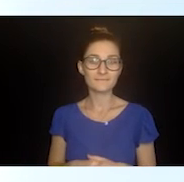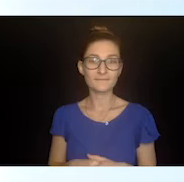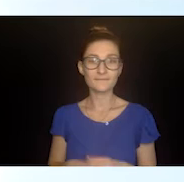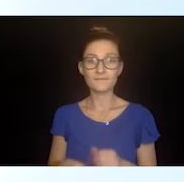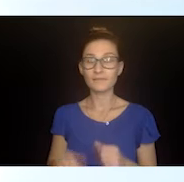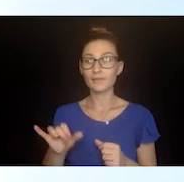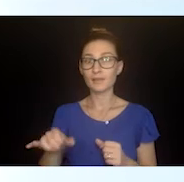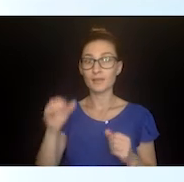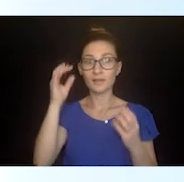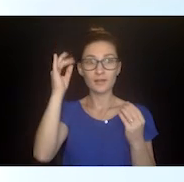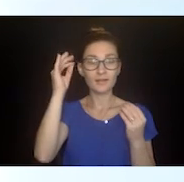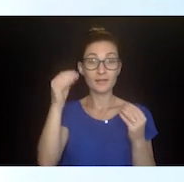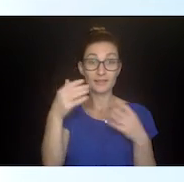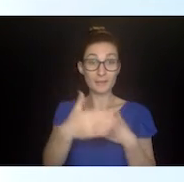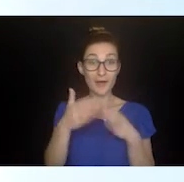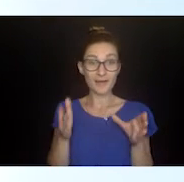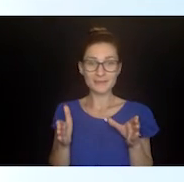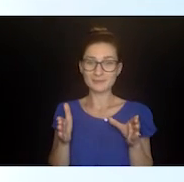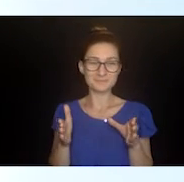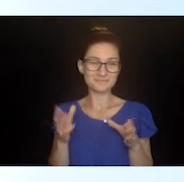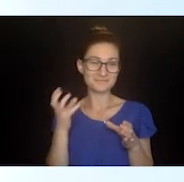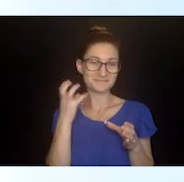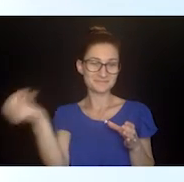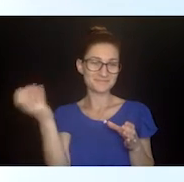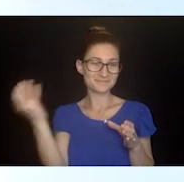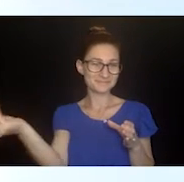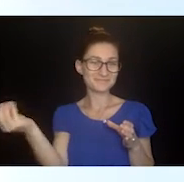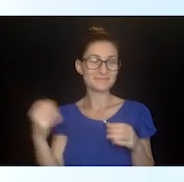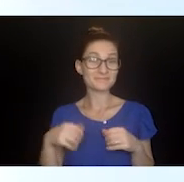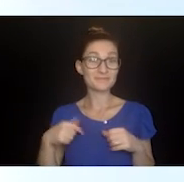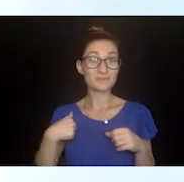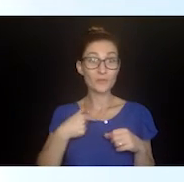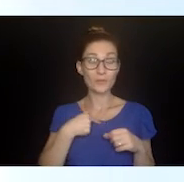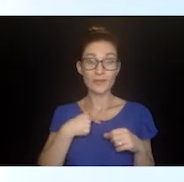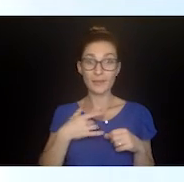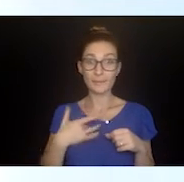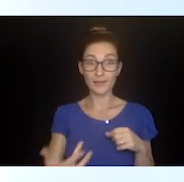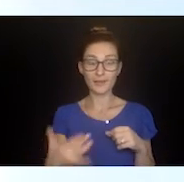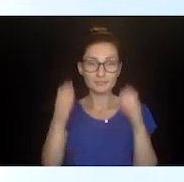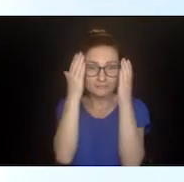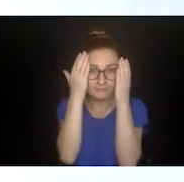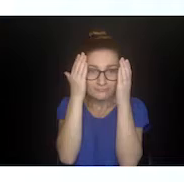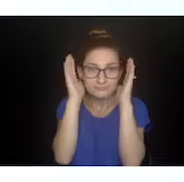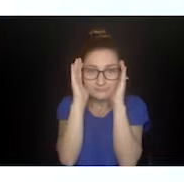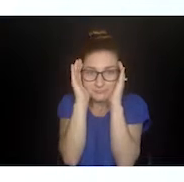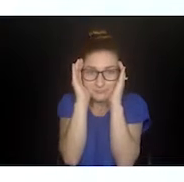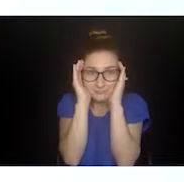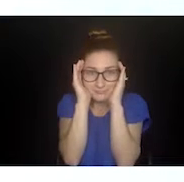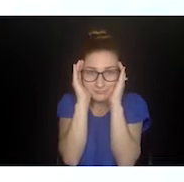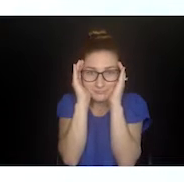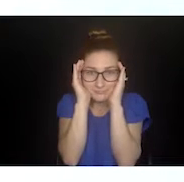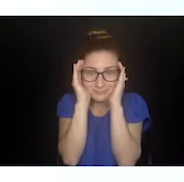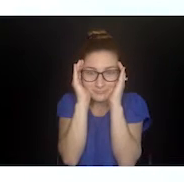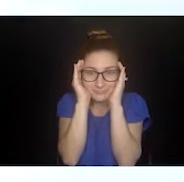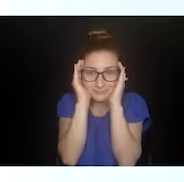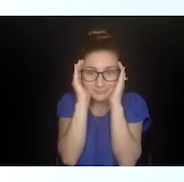thinking beyond the box. Now, what I call the box is the box of our mind, how we can be so